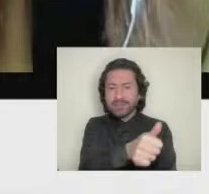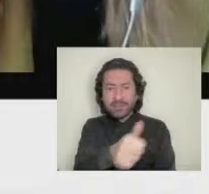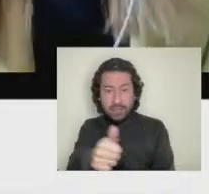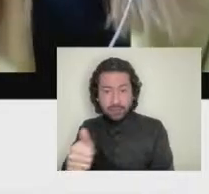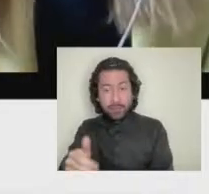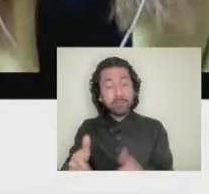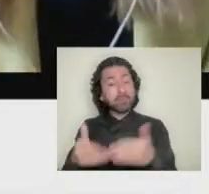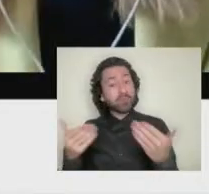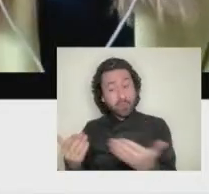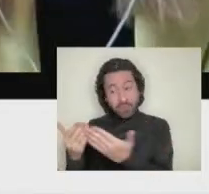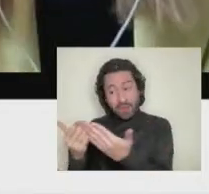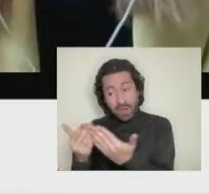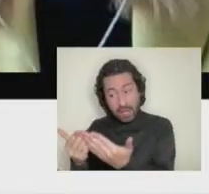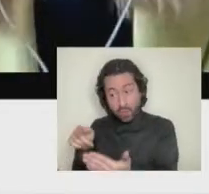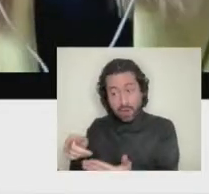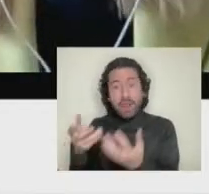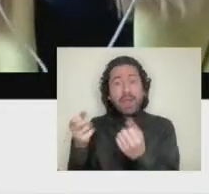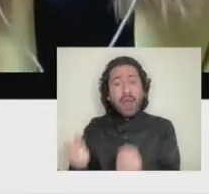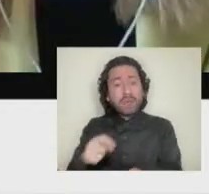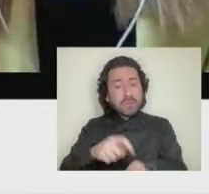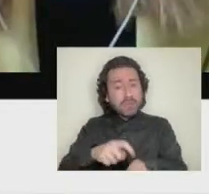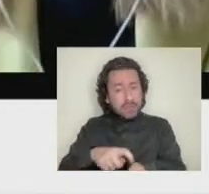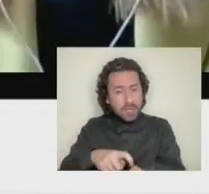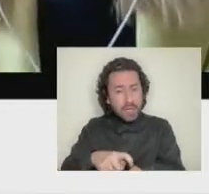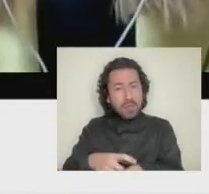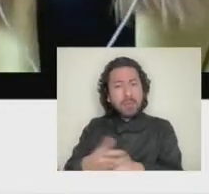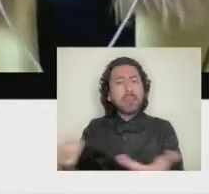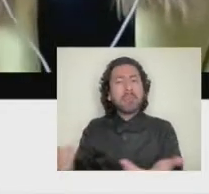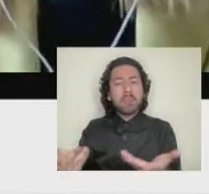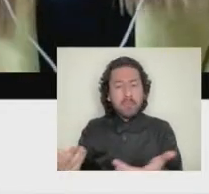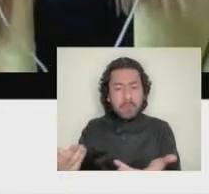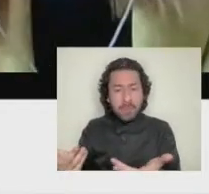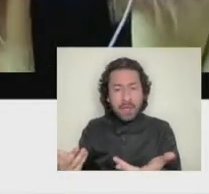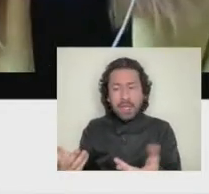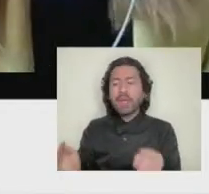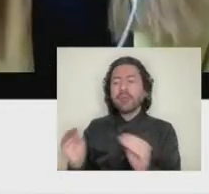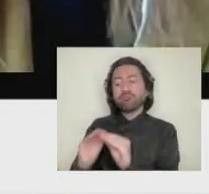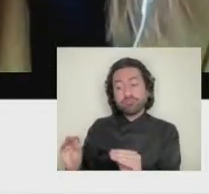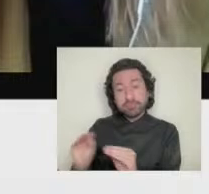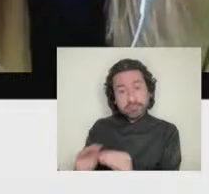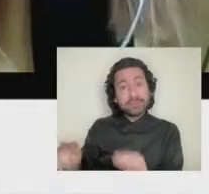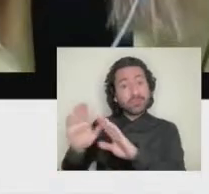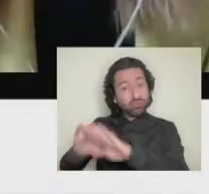what the school should deliver. And then finally, to